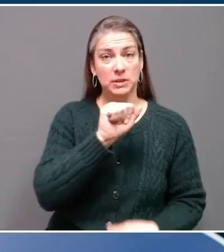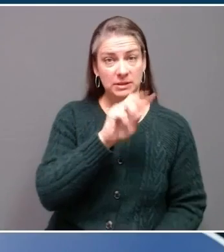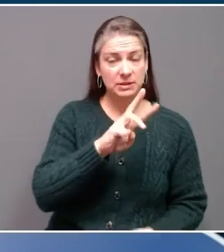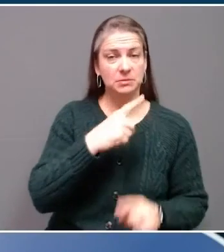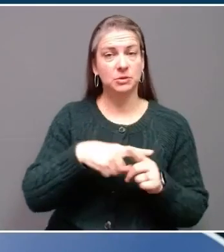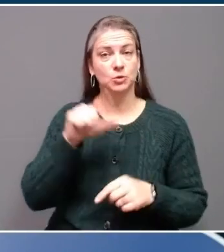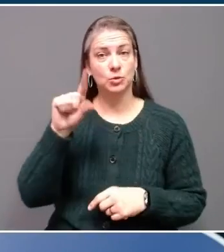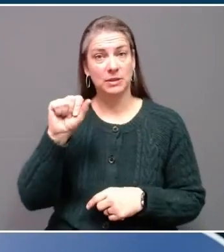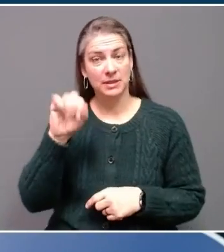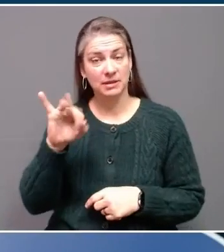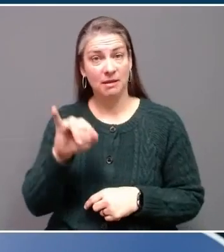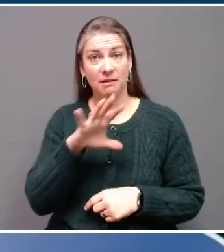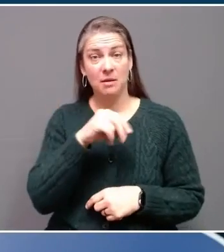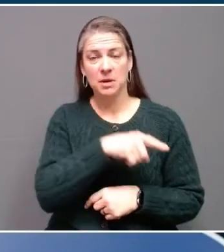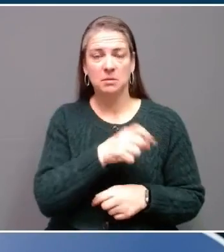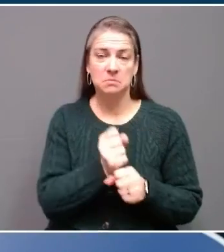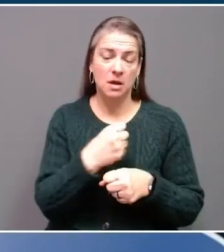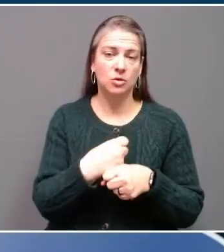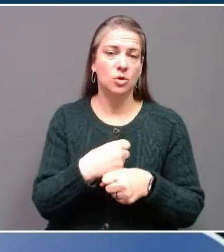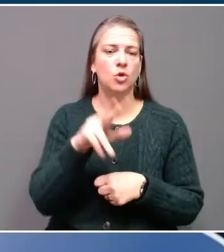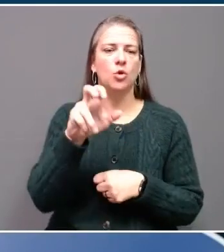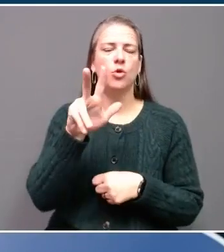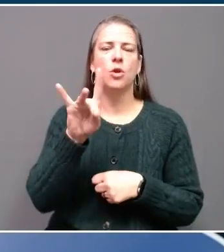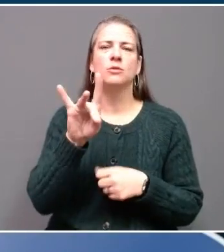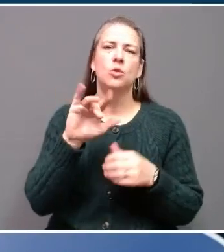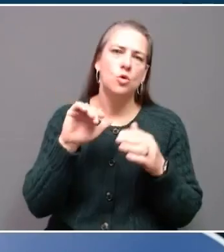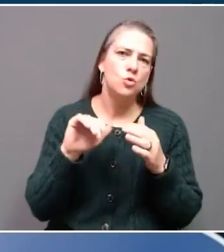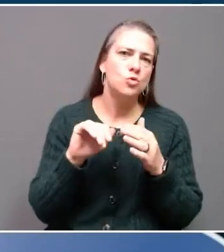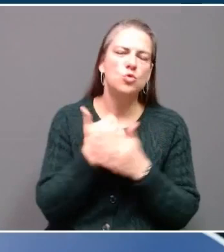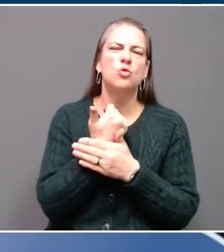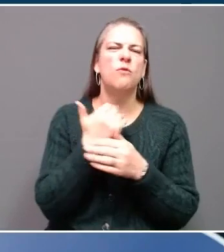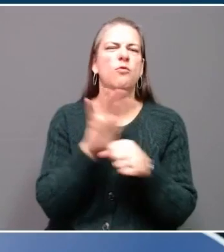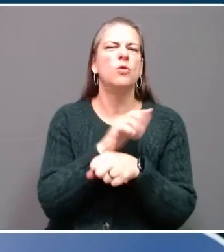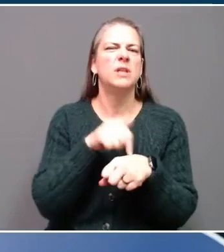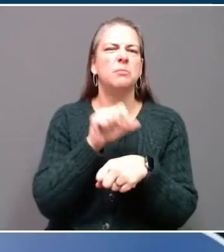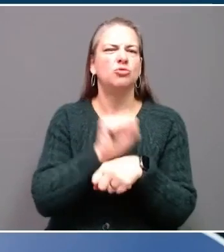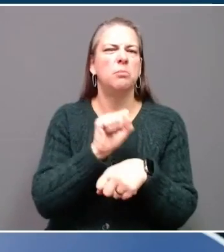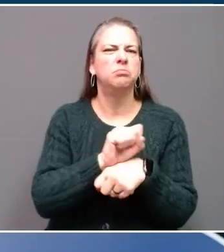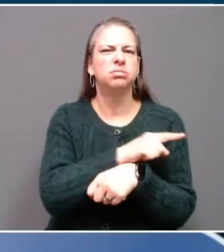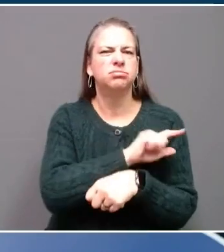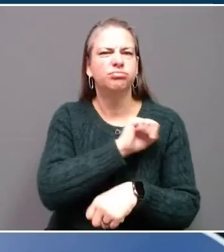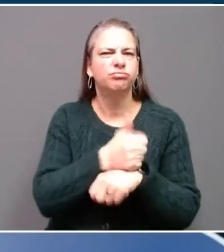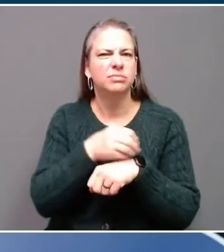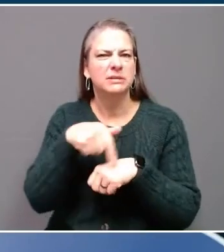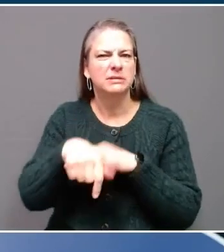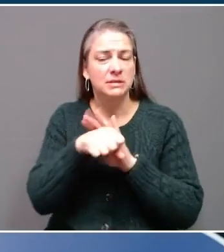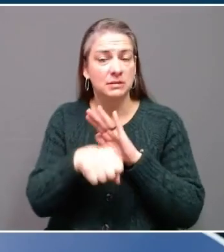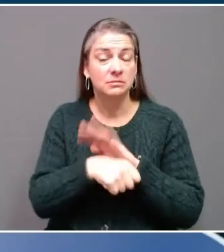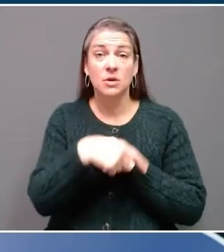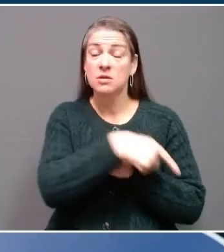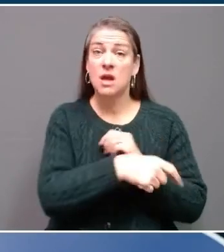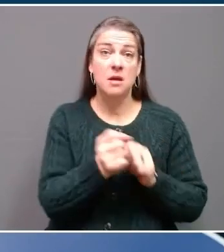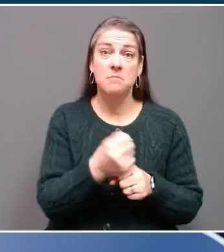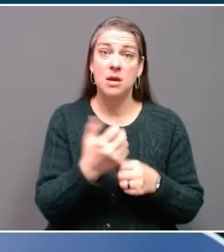created 338 full-time positions in the state. Lakeshore is a developer of educational materials and